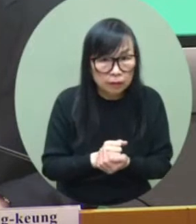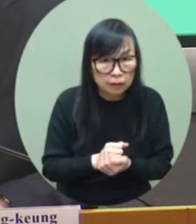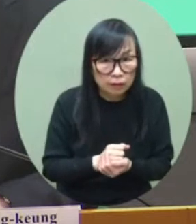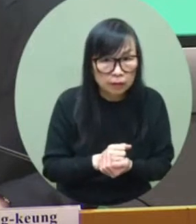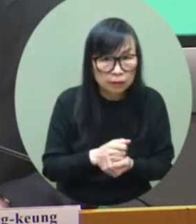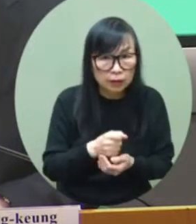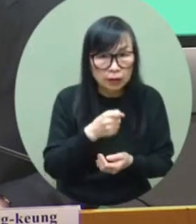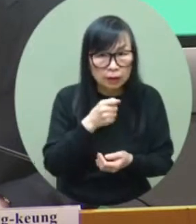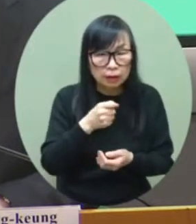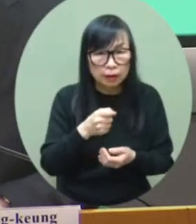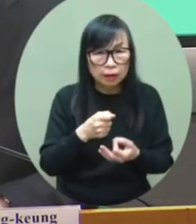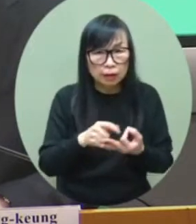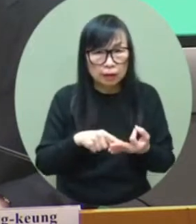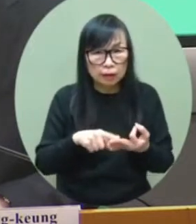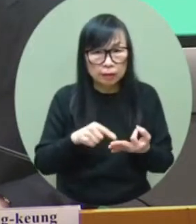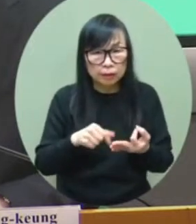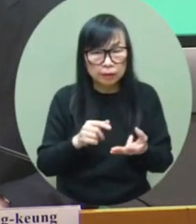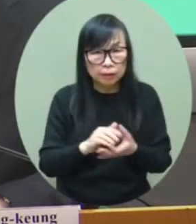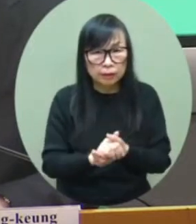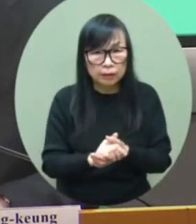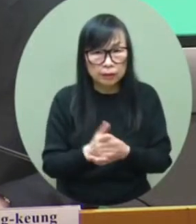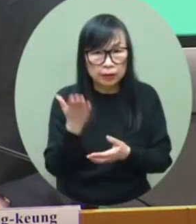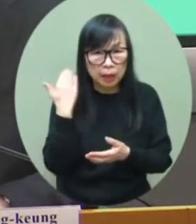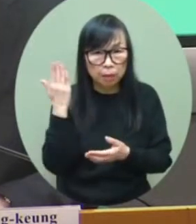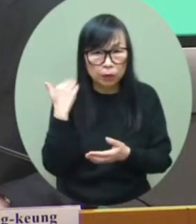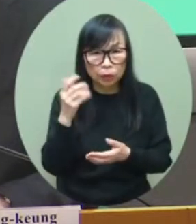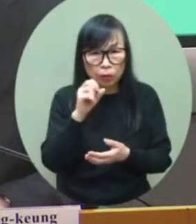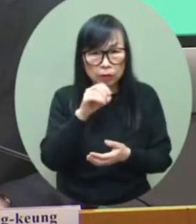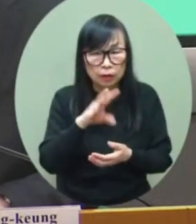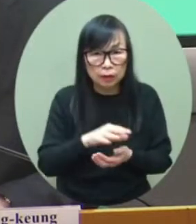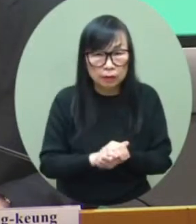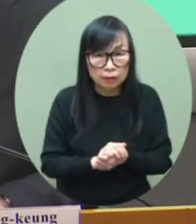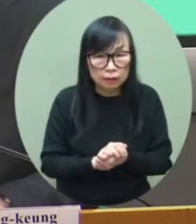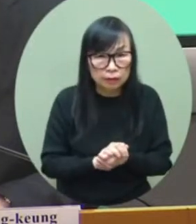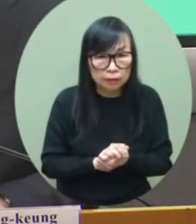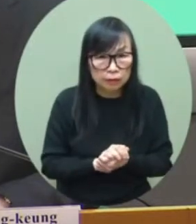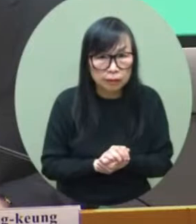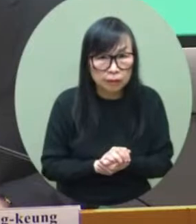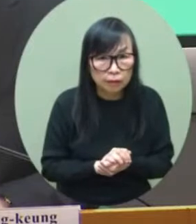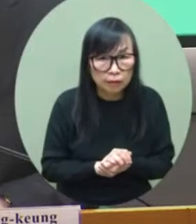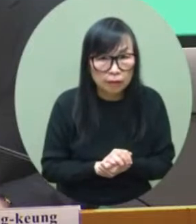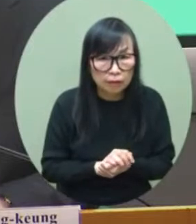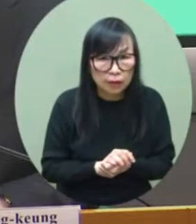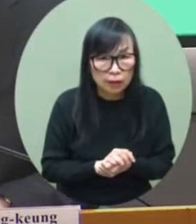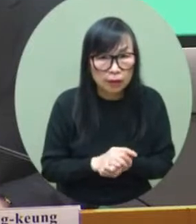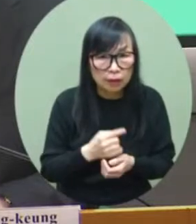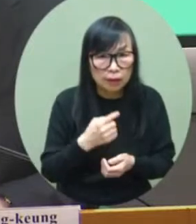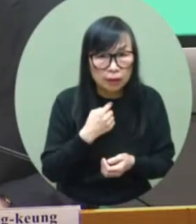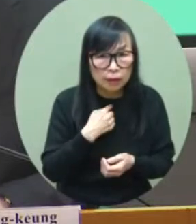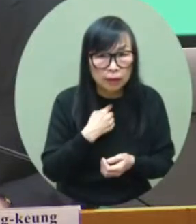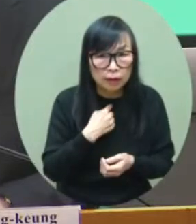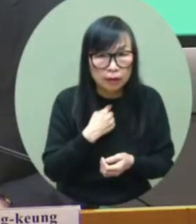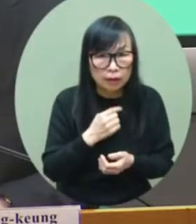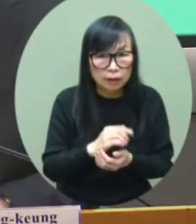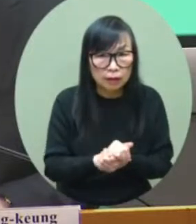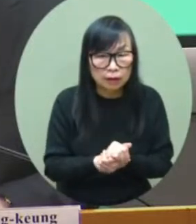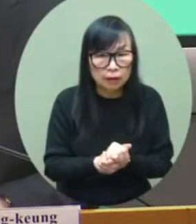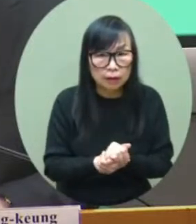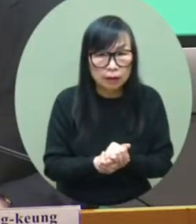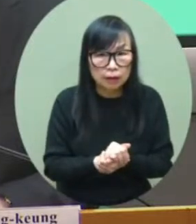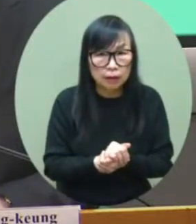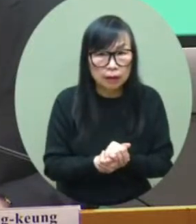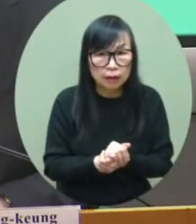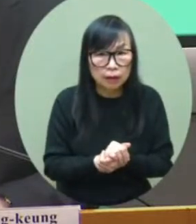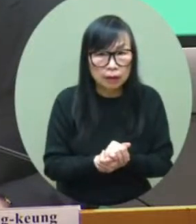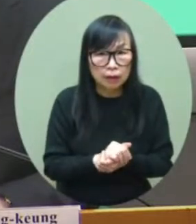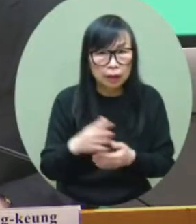many destinations. If I recall correctly, there were over 50 cities served by our express rail service. So that's why